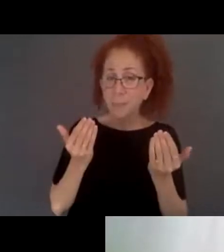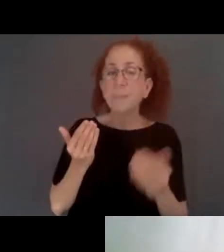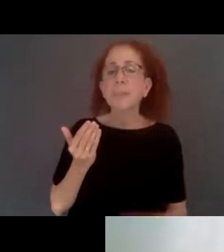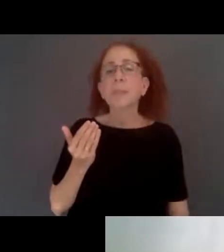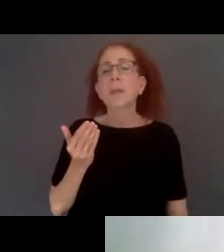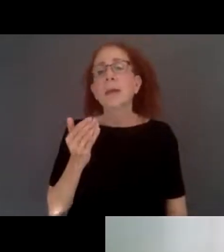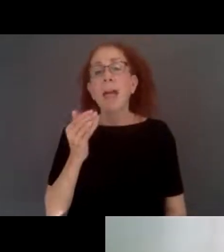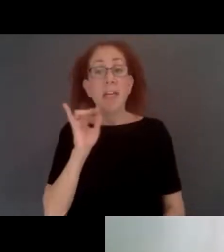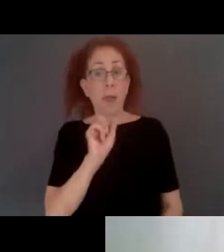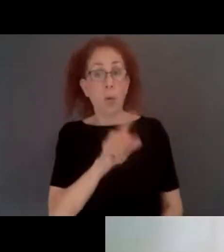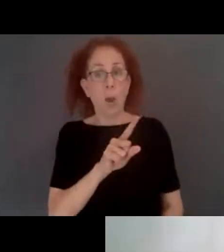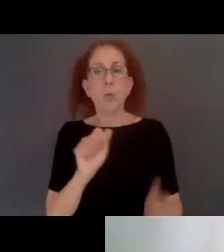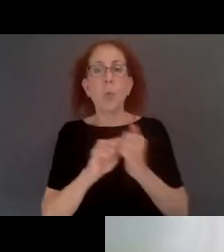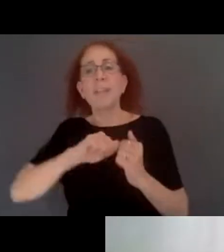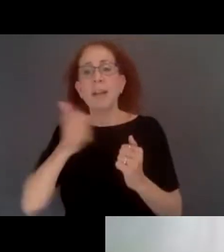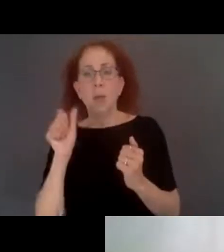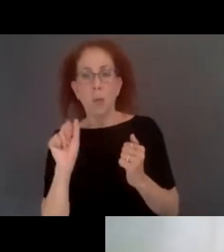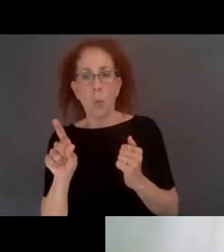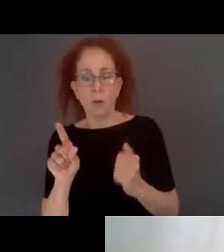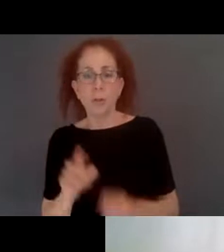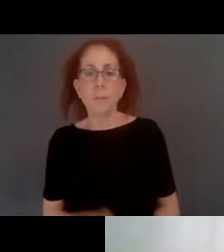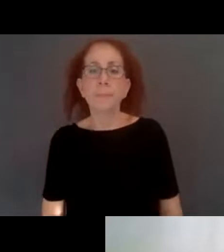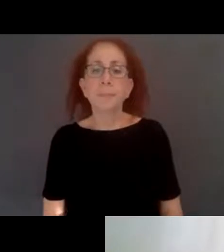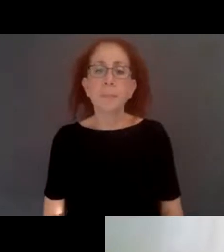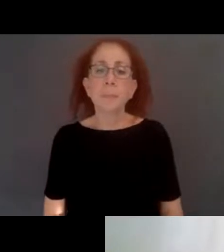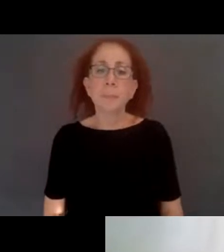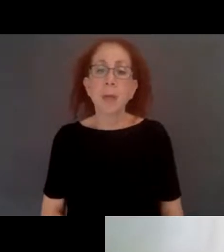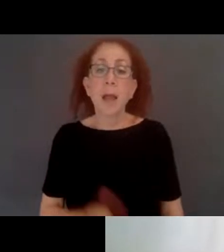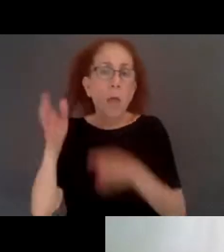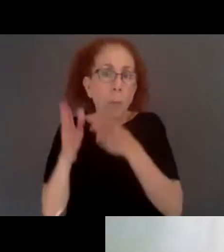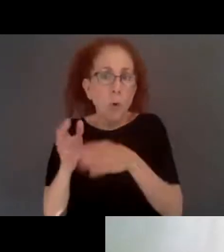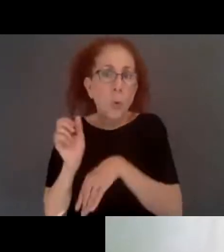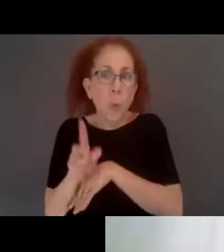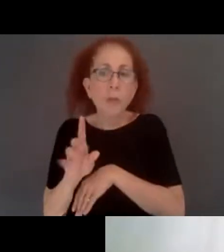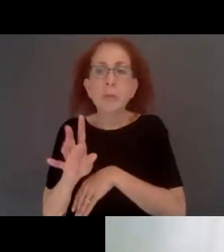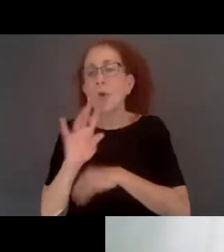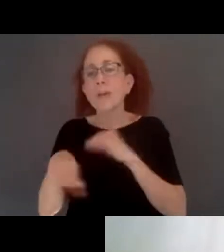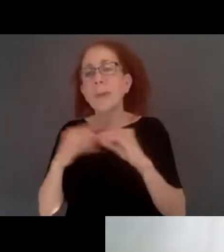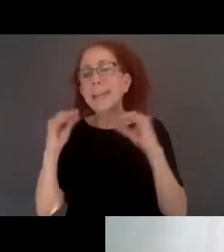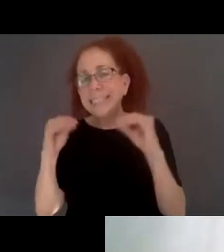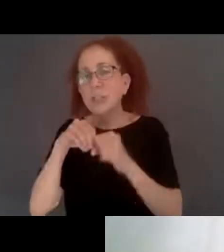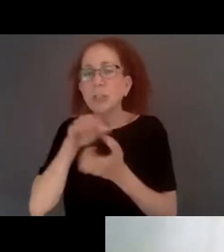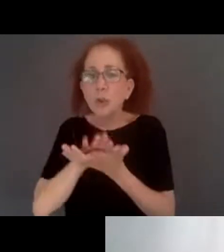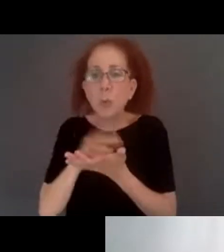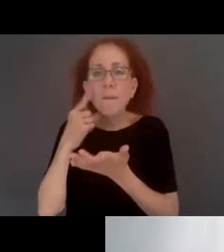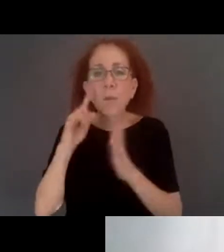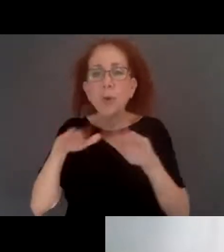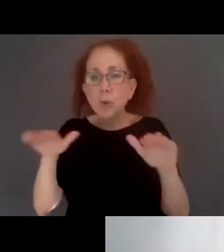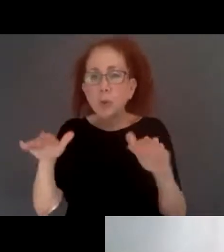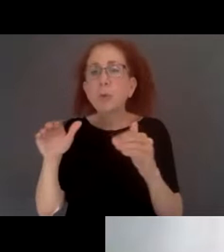that with another question we got when someone registered, talking about teaching in a school for disabled students